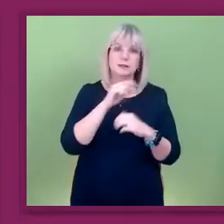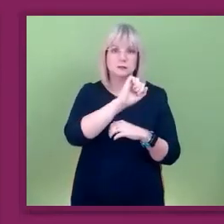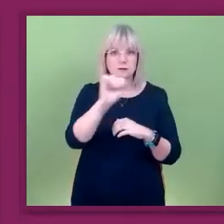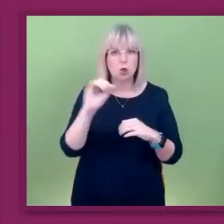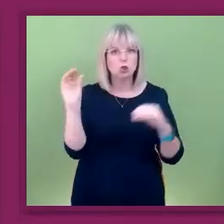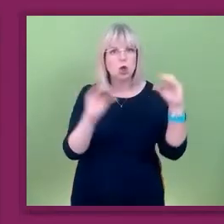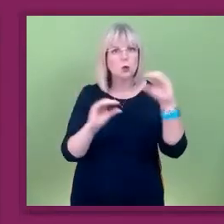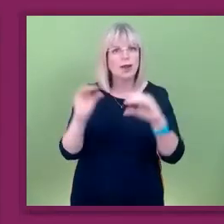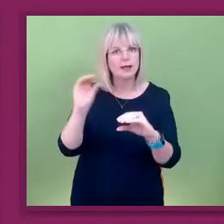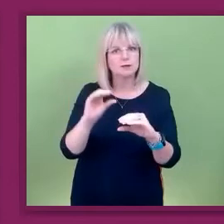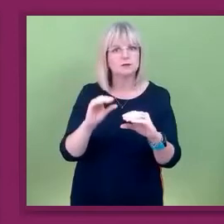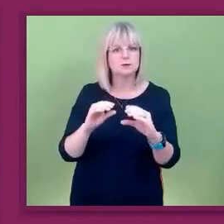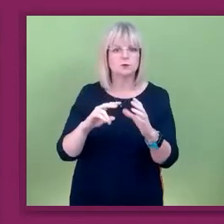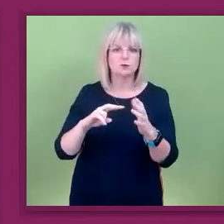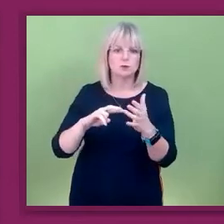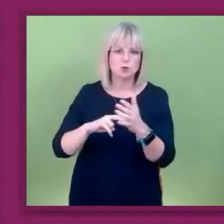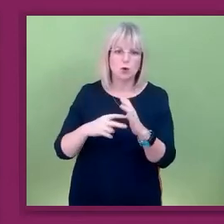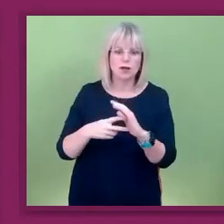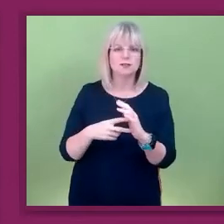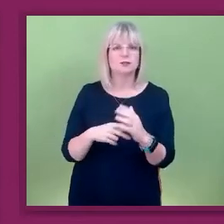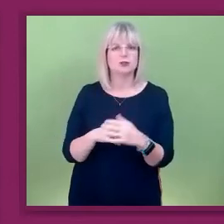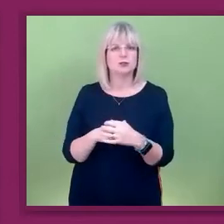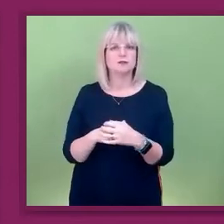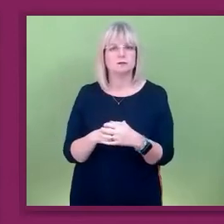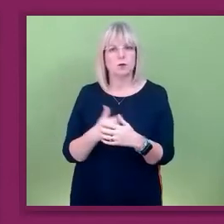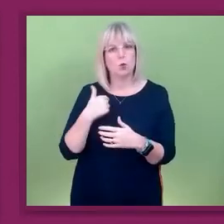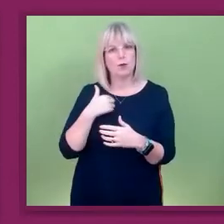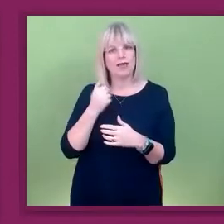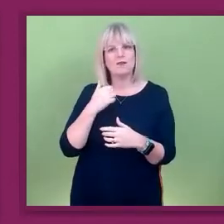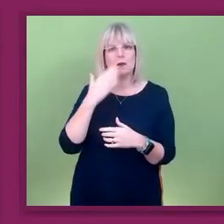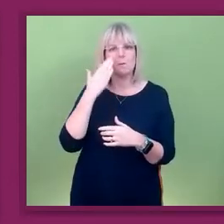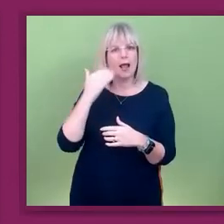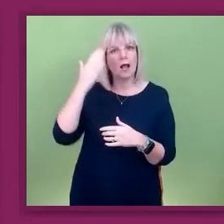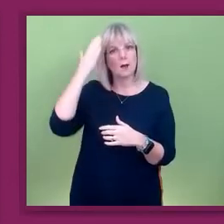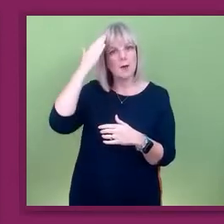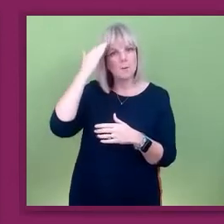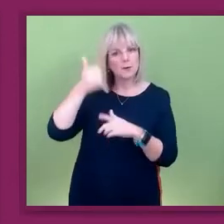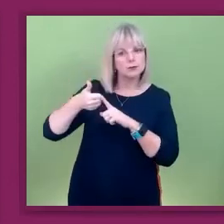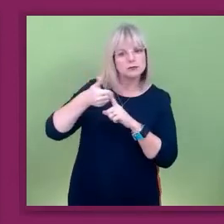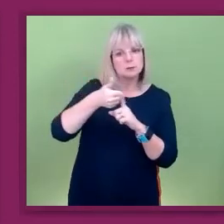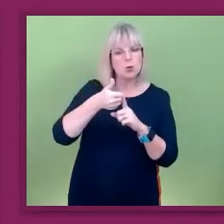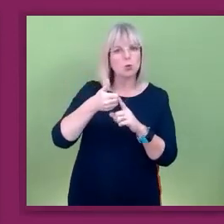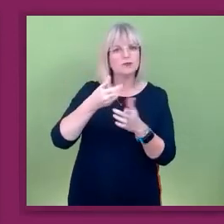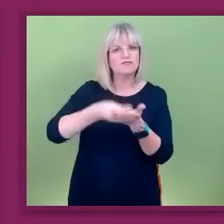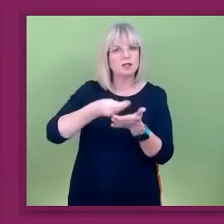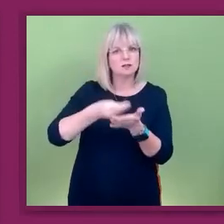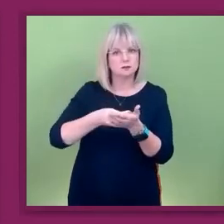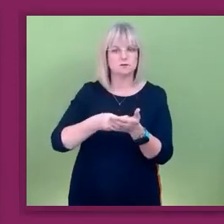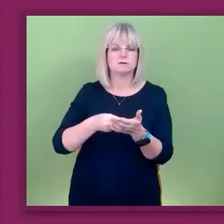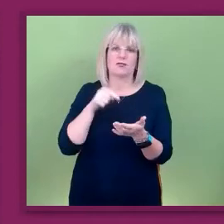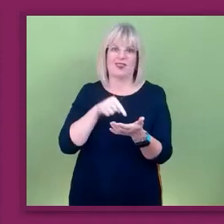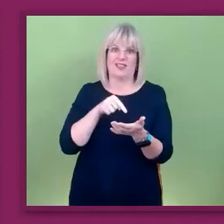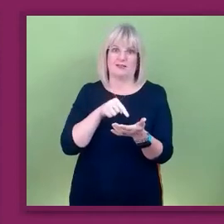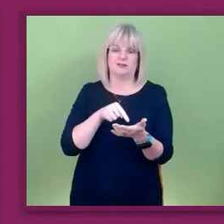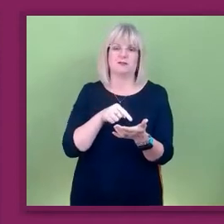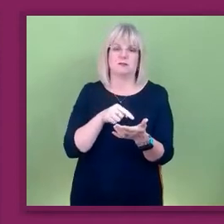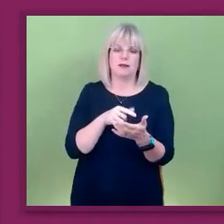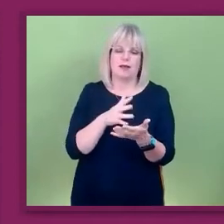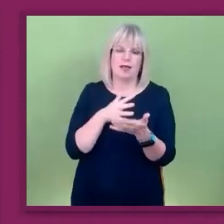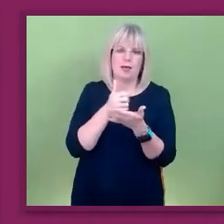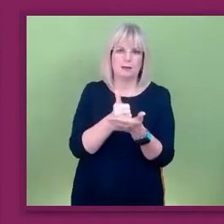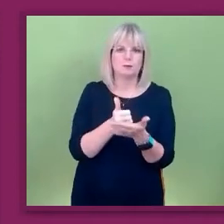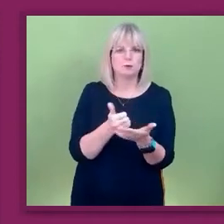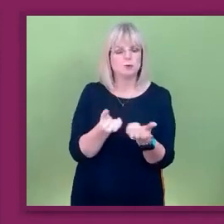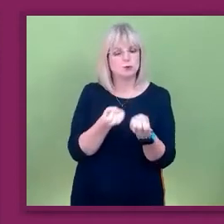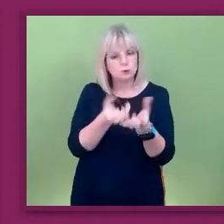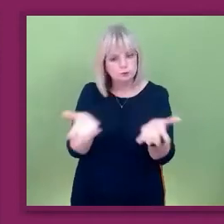highlight these disparities. We also have the Black Mum Support Fund that we are crowdfunding campaign that also helps to give Black mums